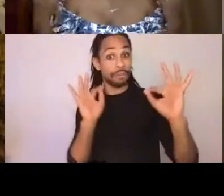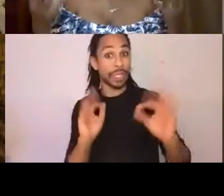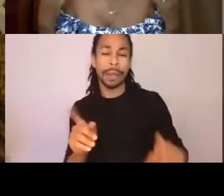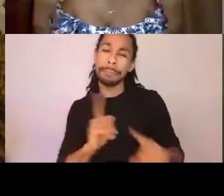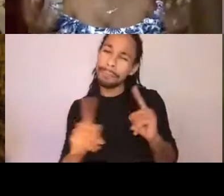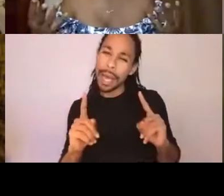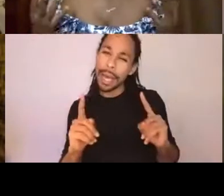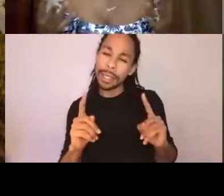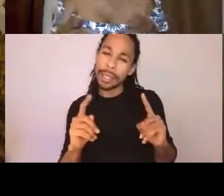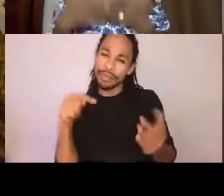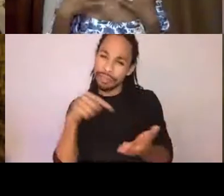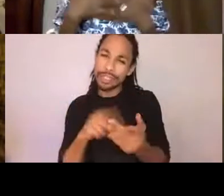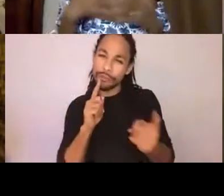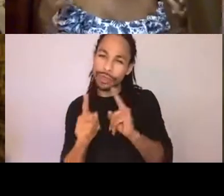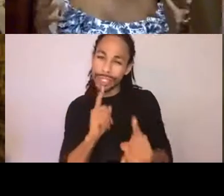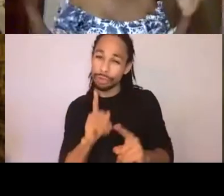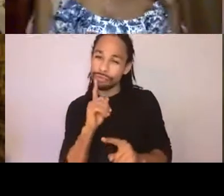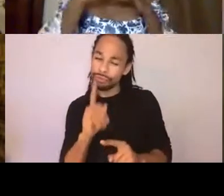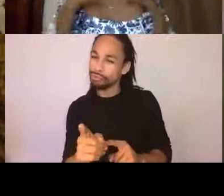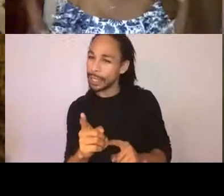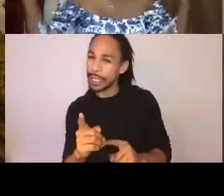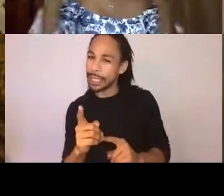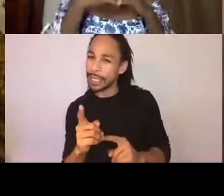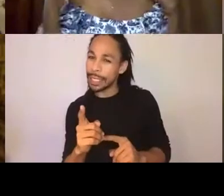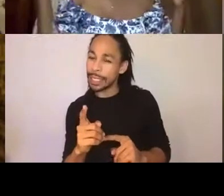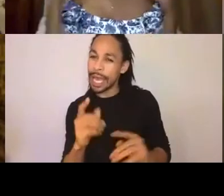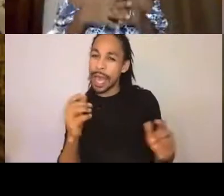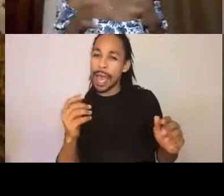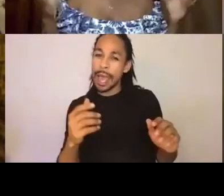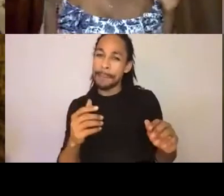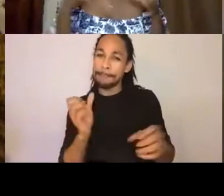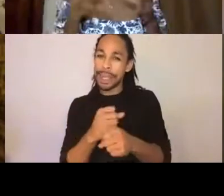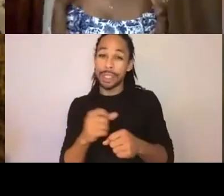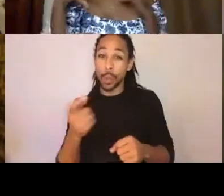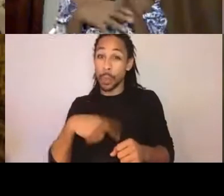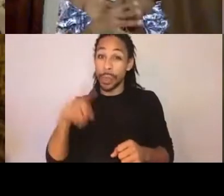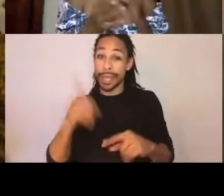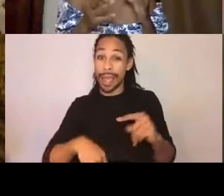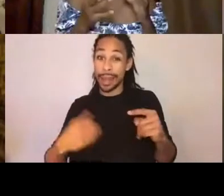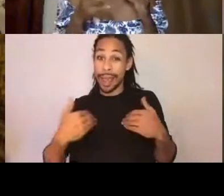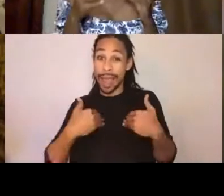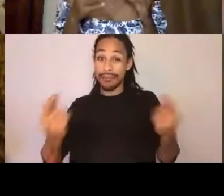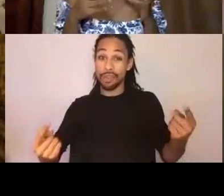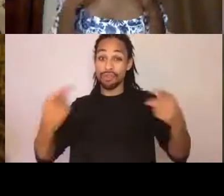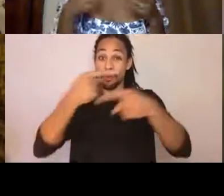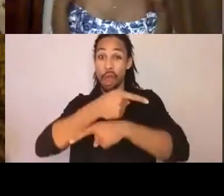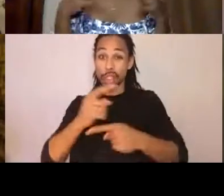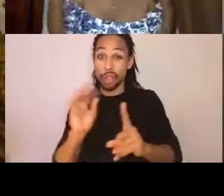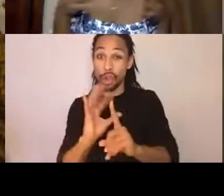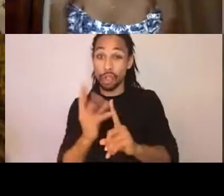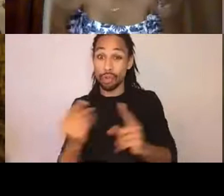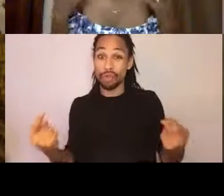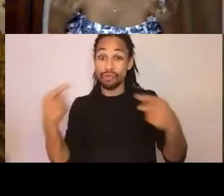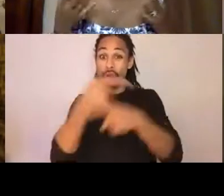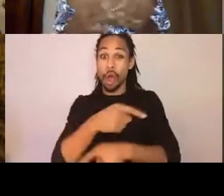conversation wants to be, hinders us from having cross-cultural, cross-racial,